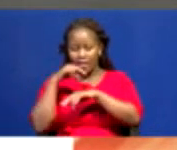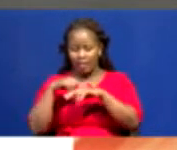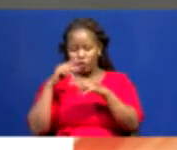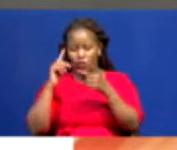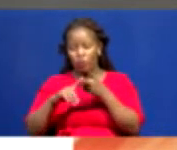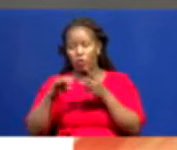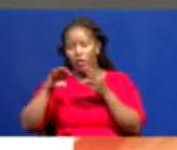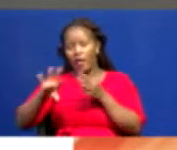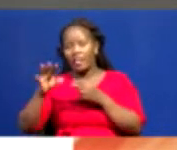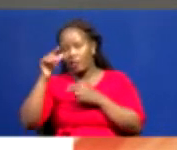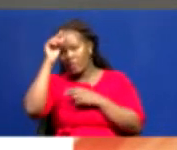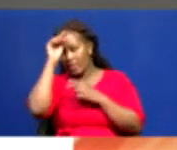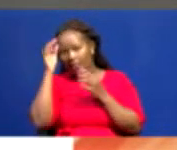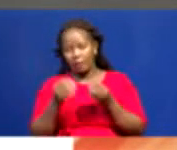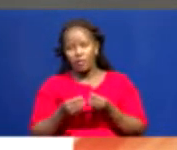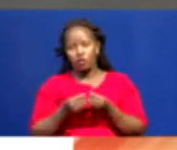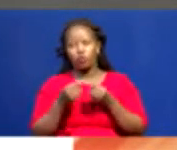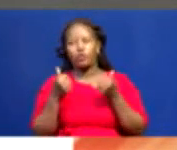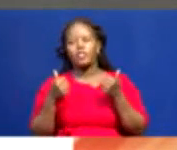governments to intervene.